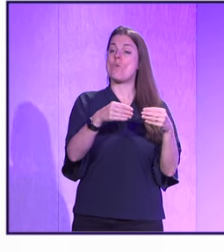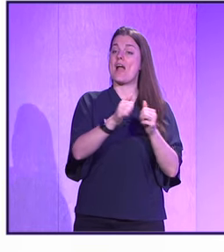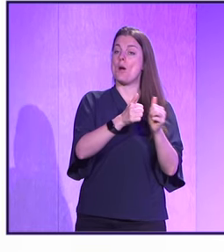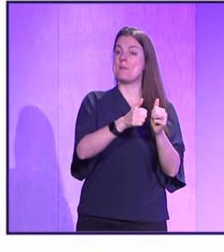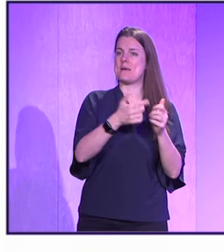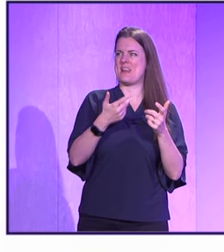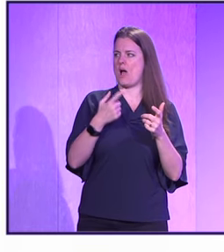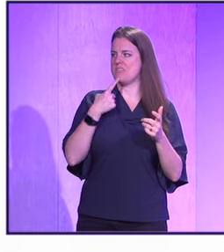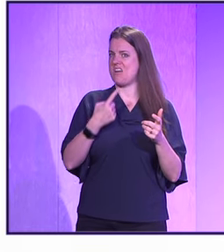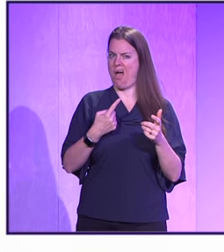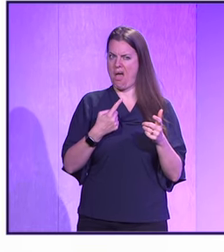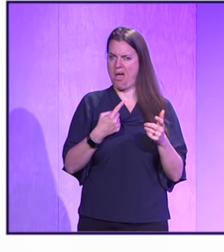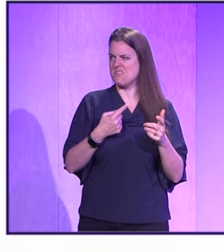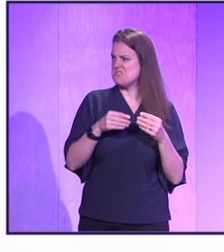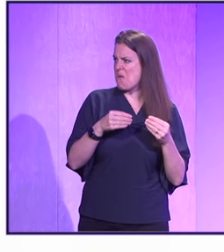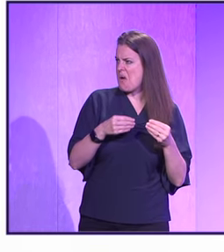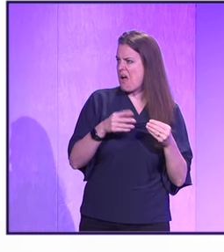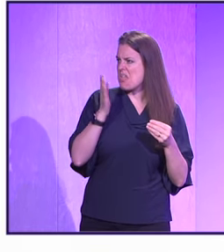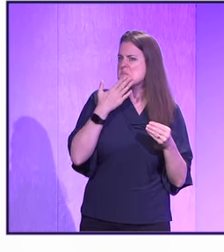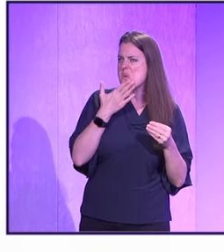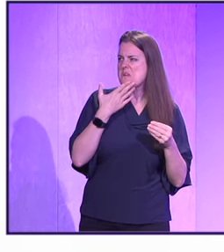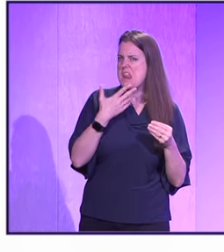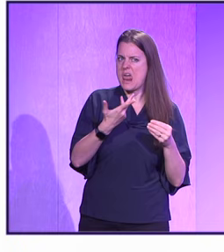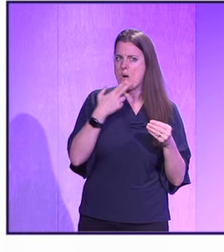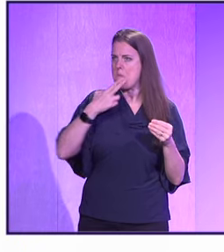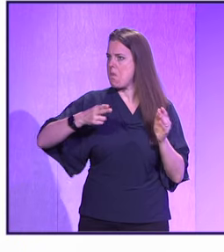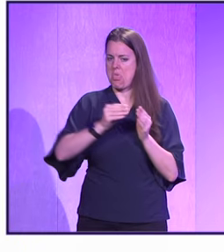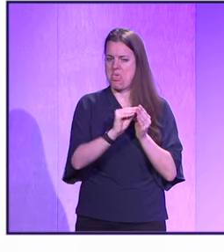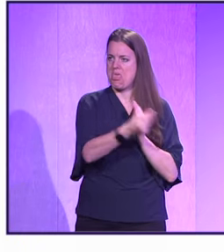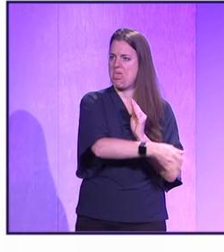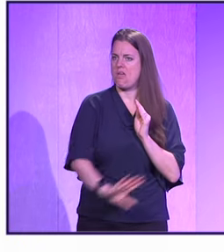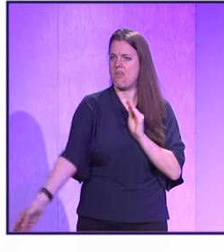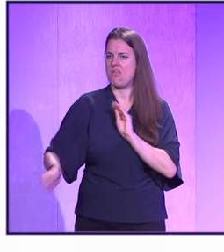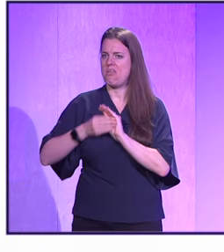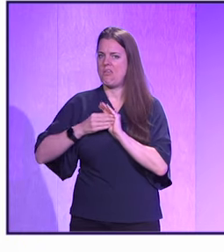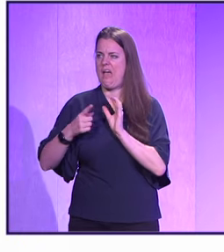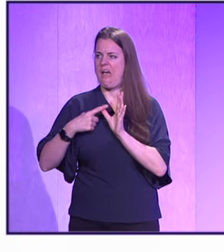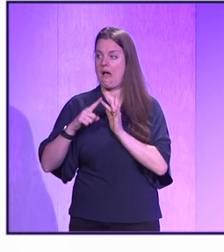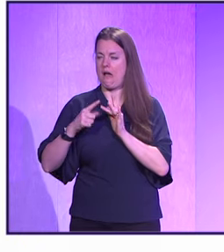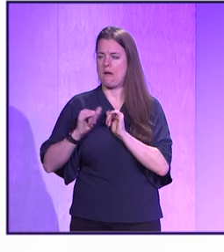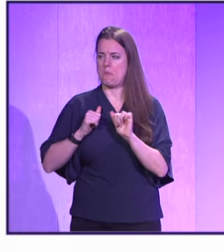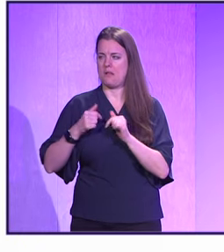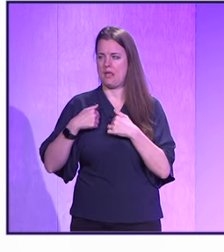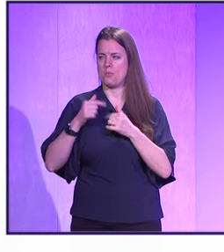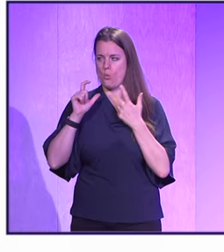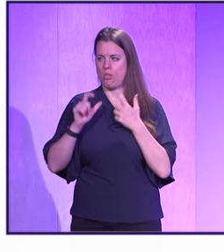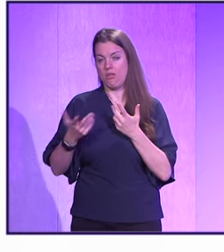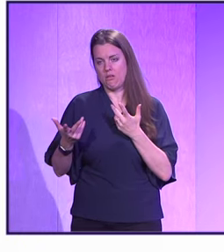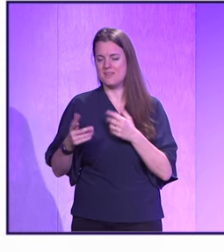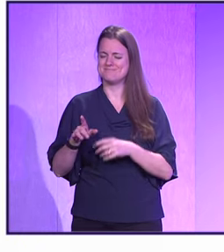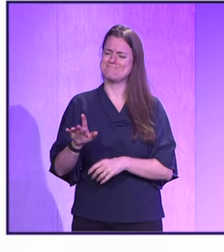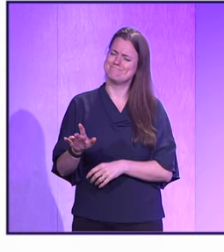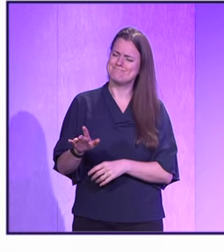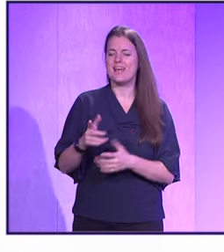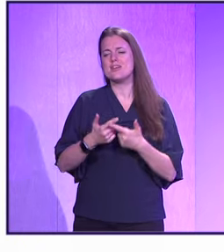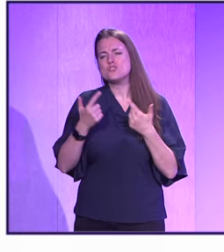become a software company, but actually every company is now going, you know what, like software is not really good. I want to be an AI company. Everyone's talking about